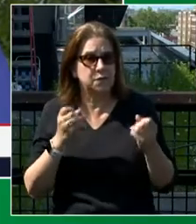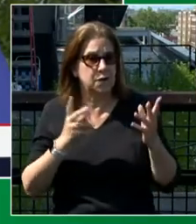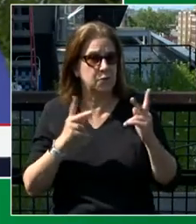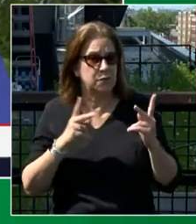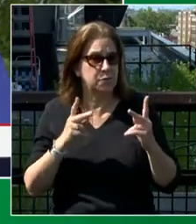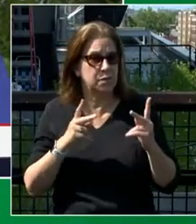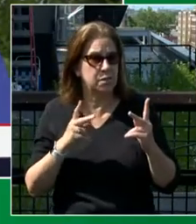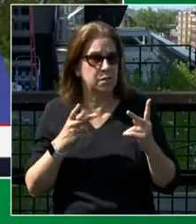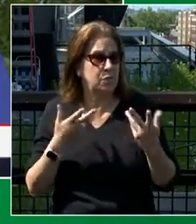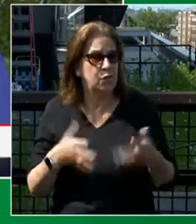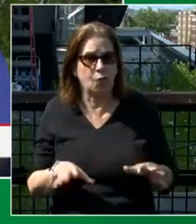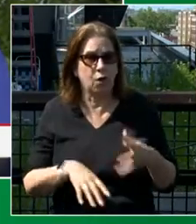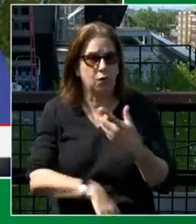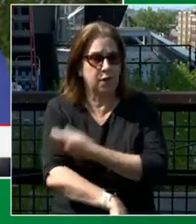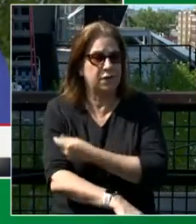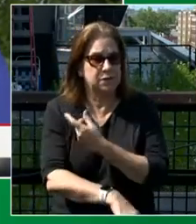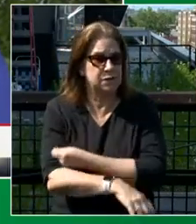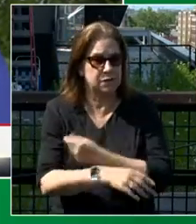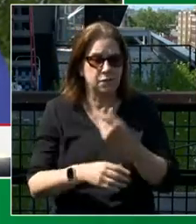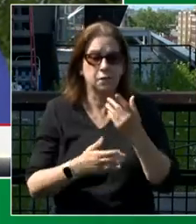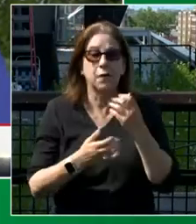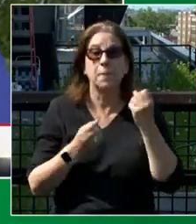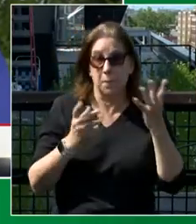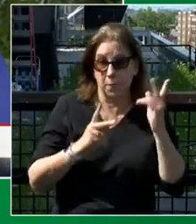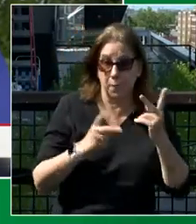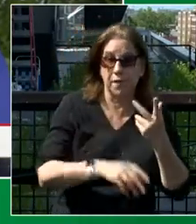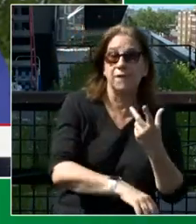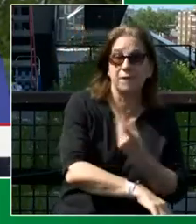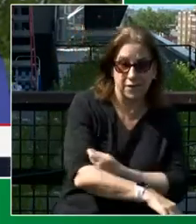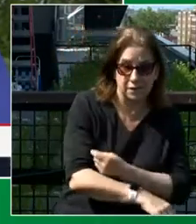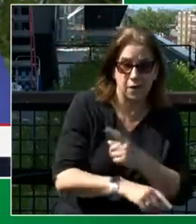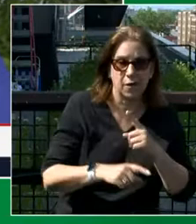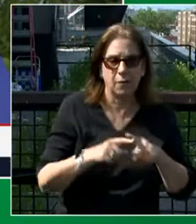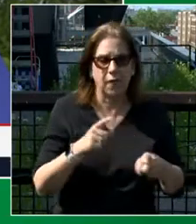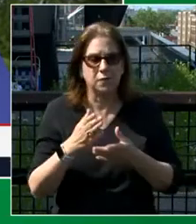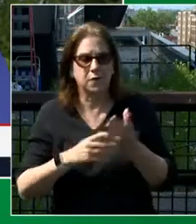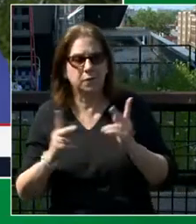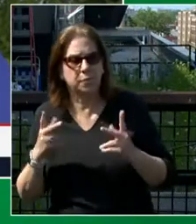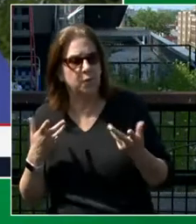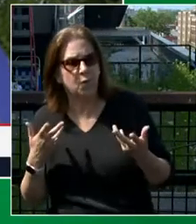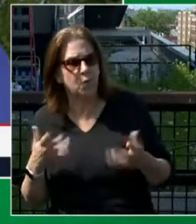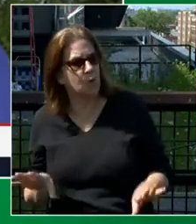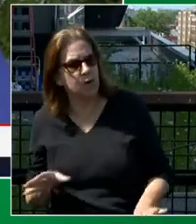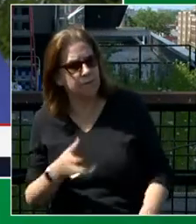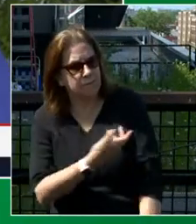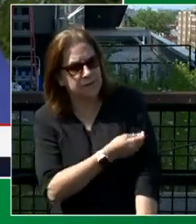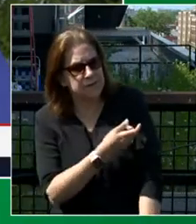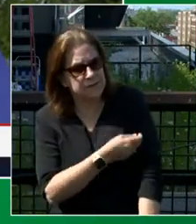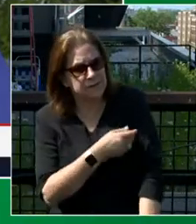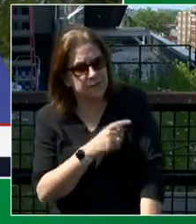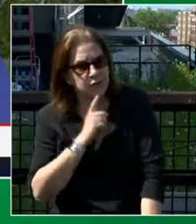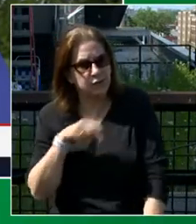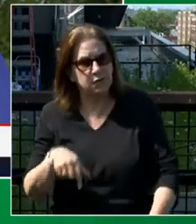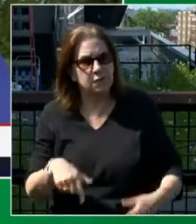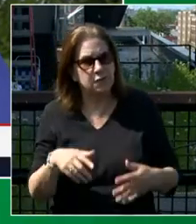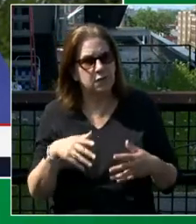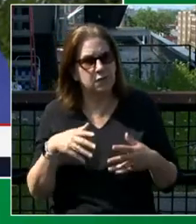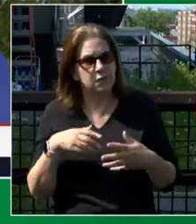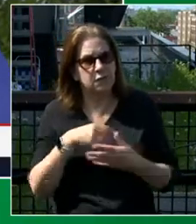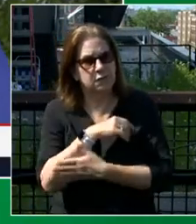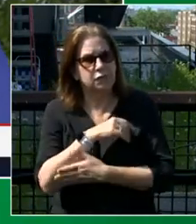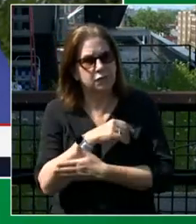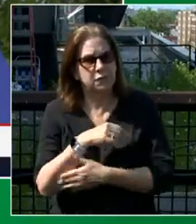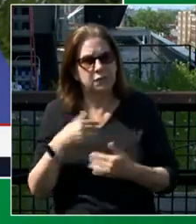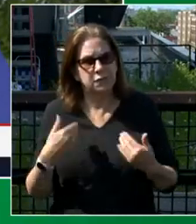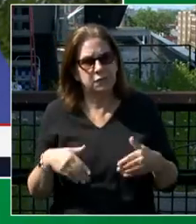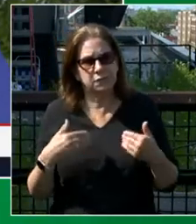To be quite frank, the history of medical racism in this country is real. It's palpable, and it's very connected to a lot of the communities that work here in the front